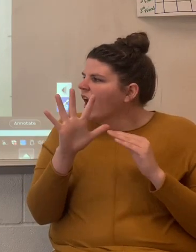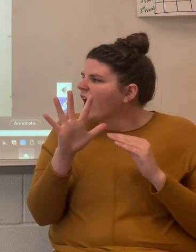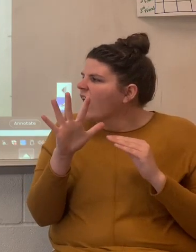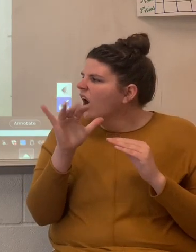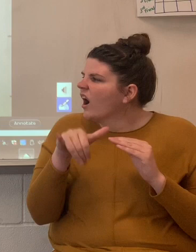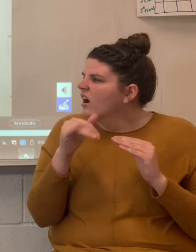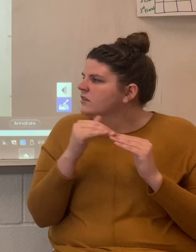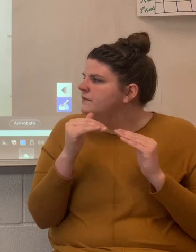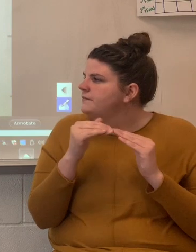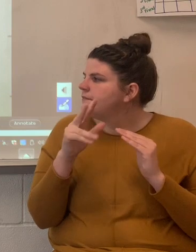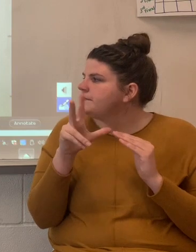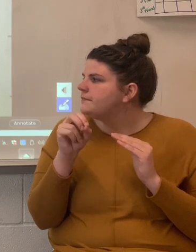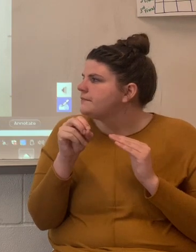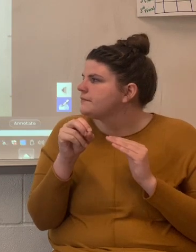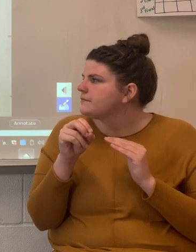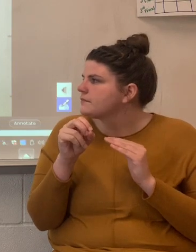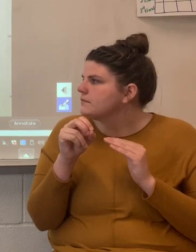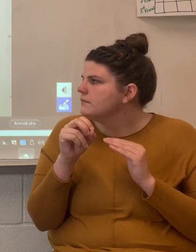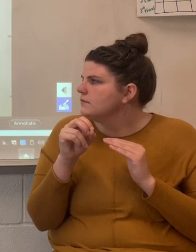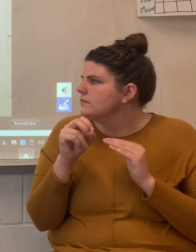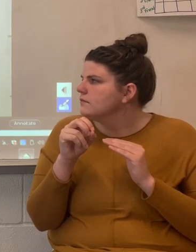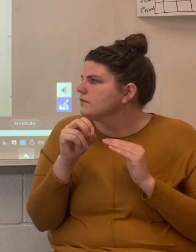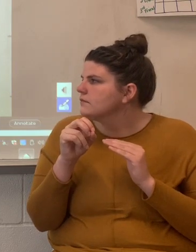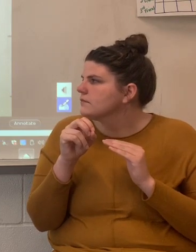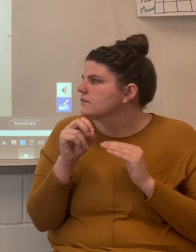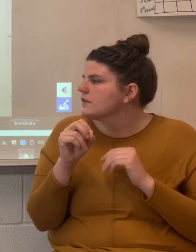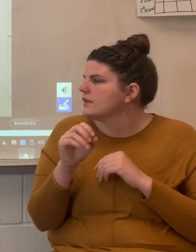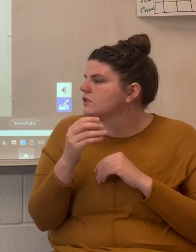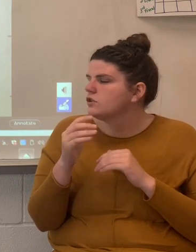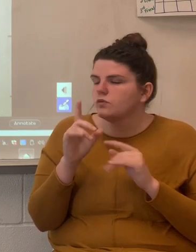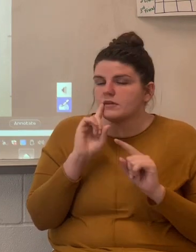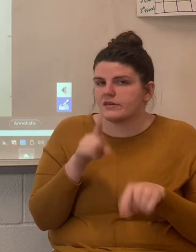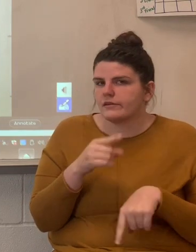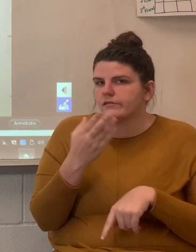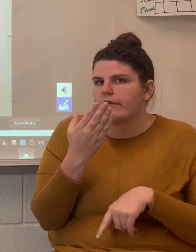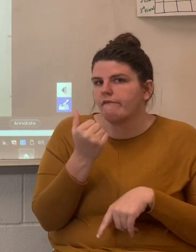30. Subtract, I get 1, so I have 15